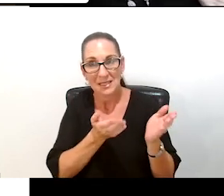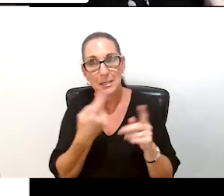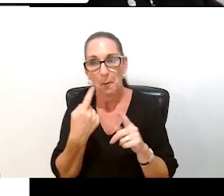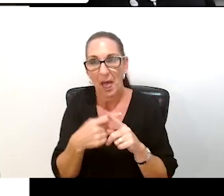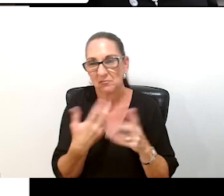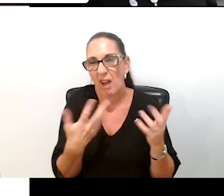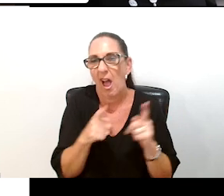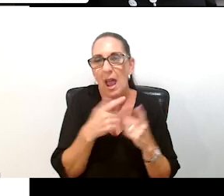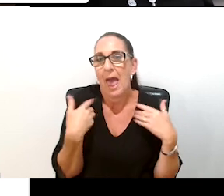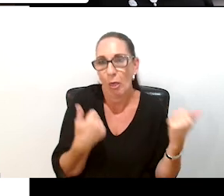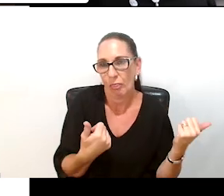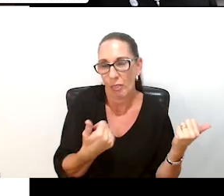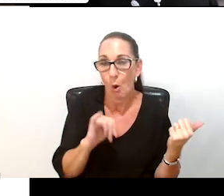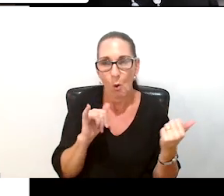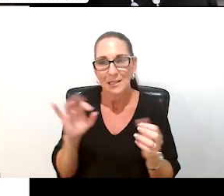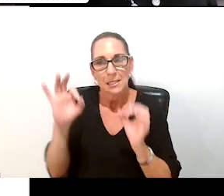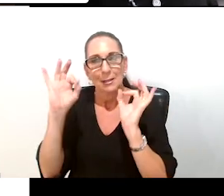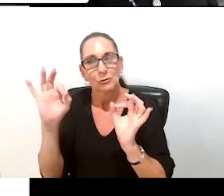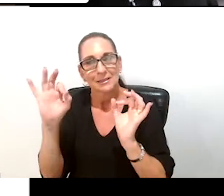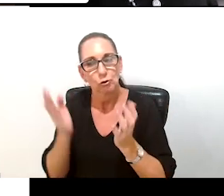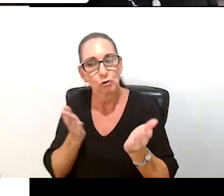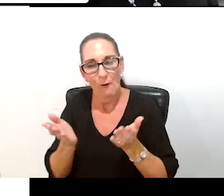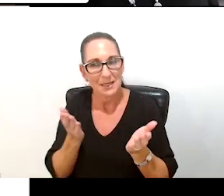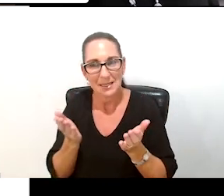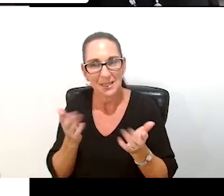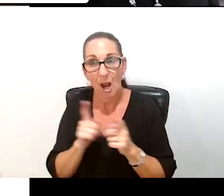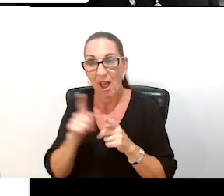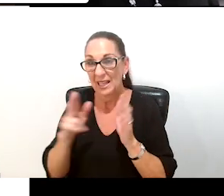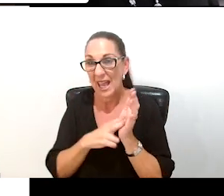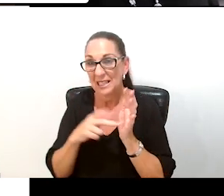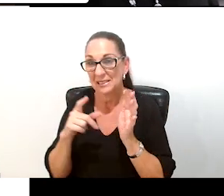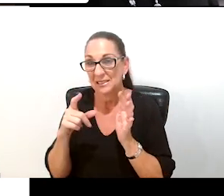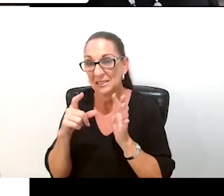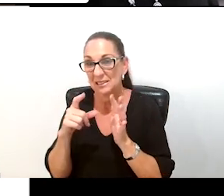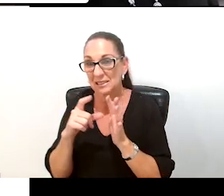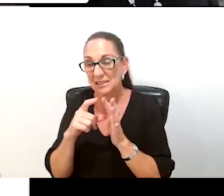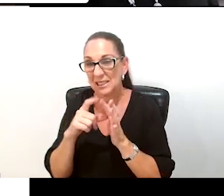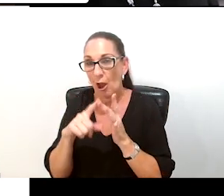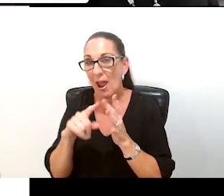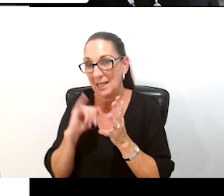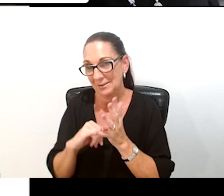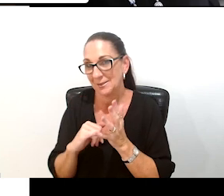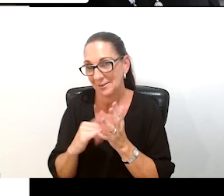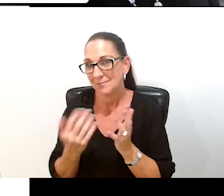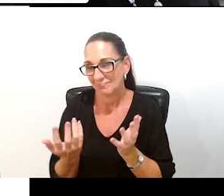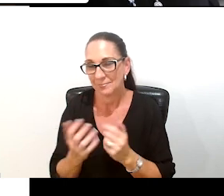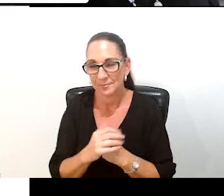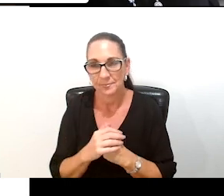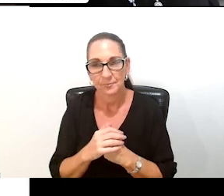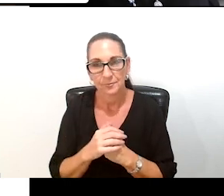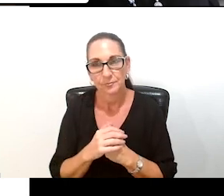services like health or specialist services like the National Disability Insurance Scheme.